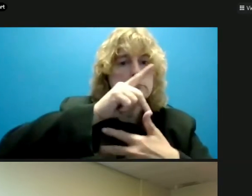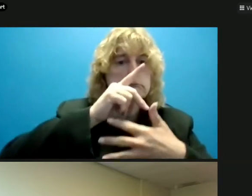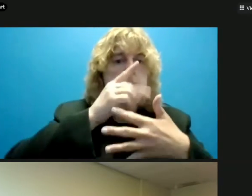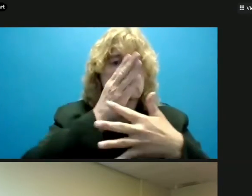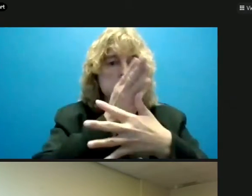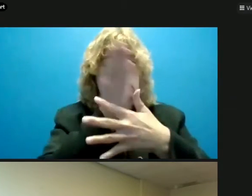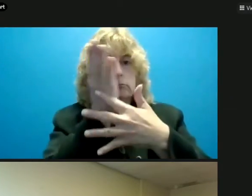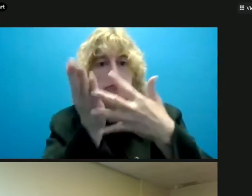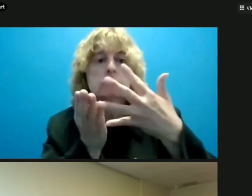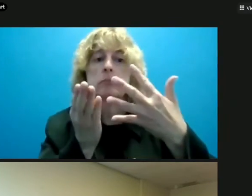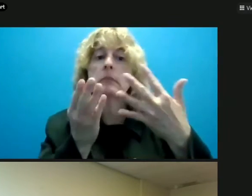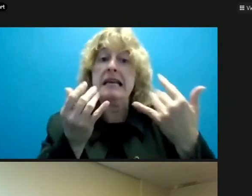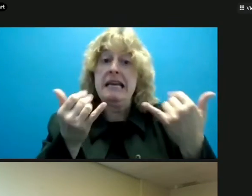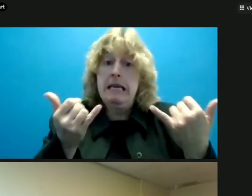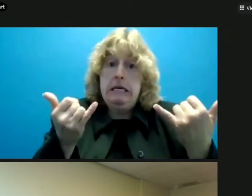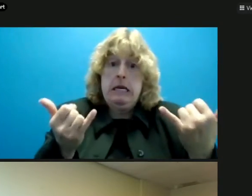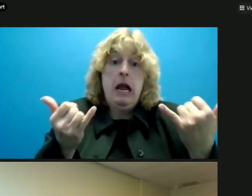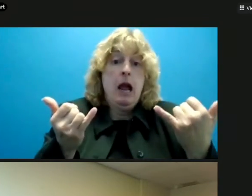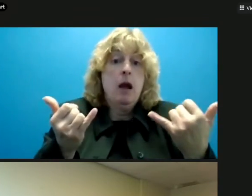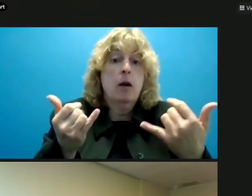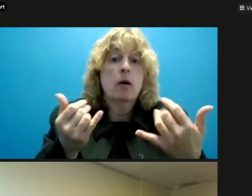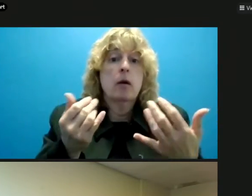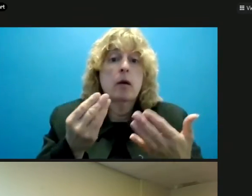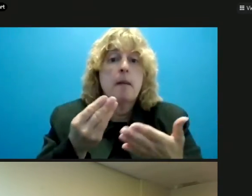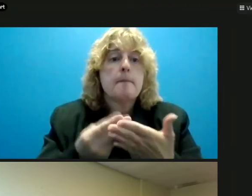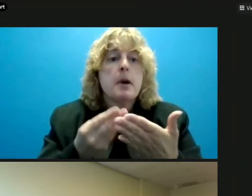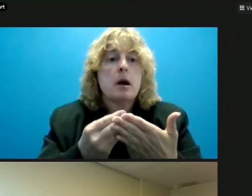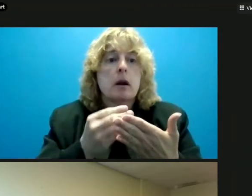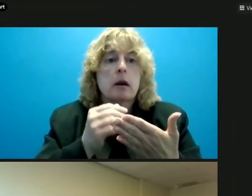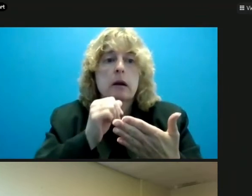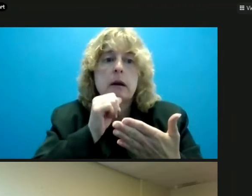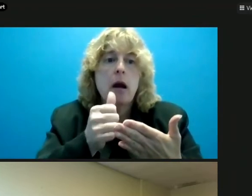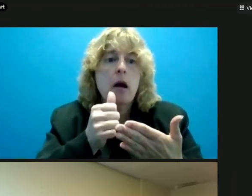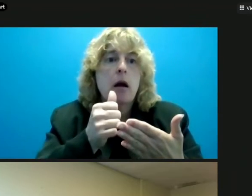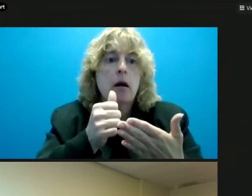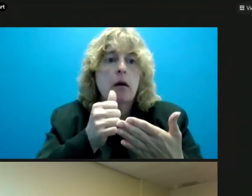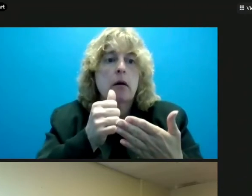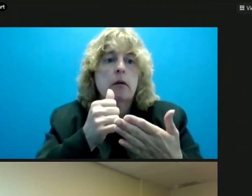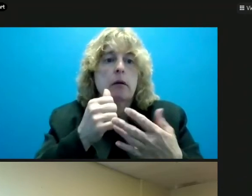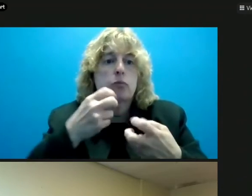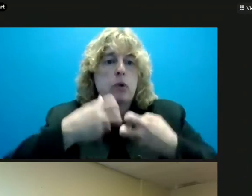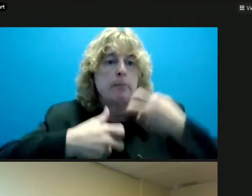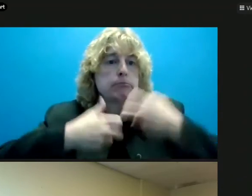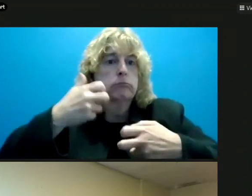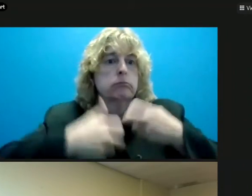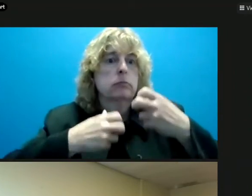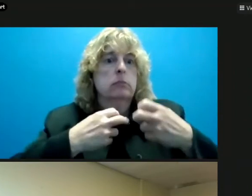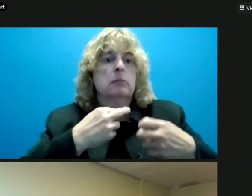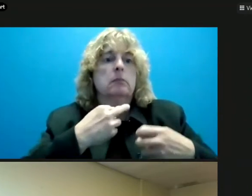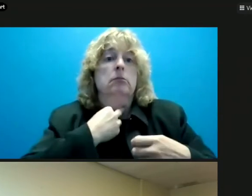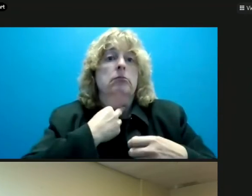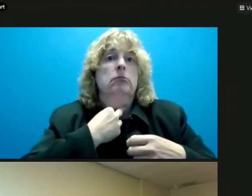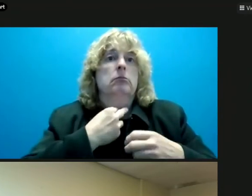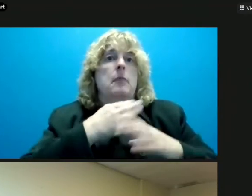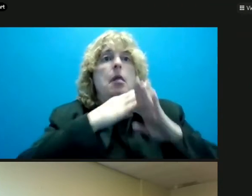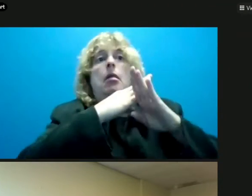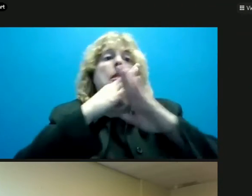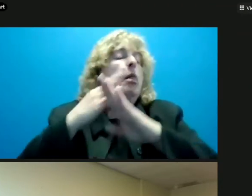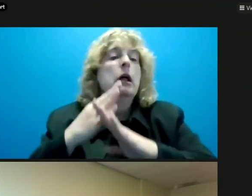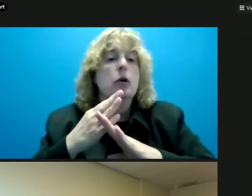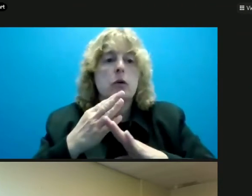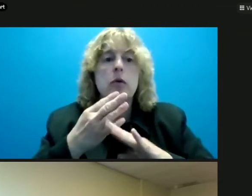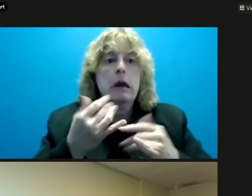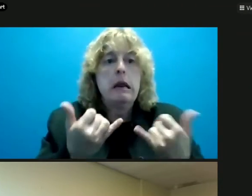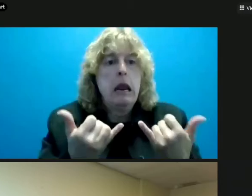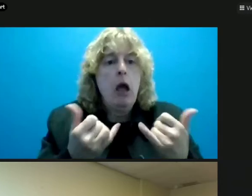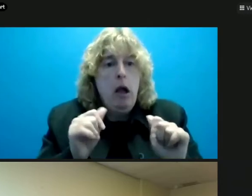money is not an obstacle when it comes to the work that needs to be provided for students. So, for